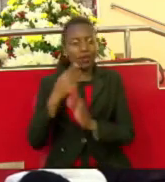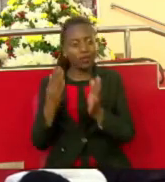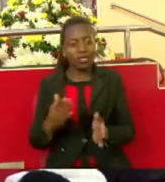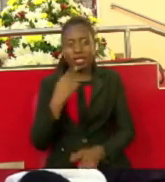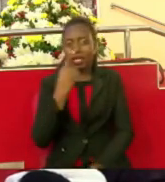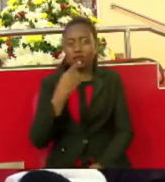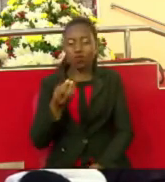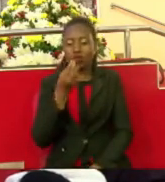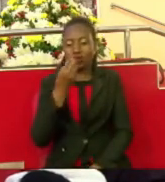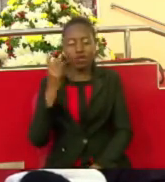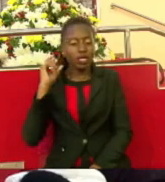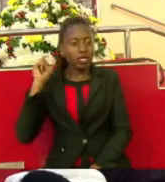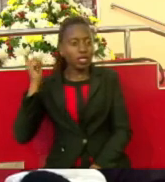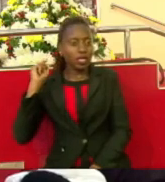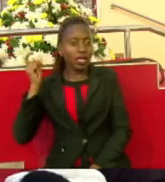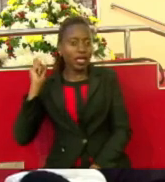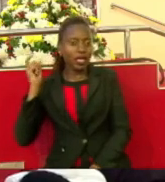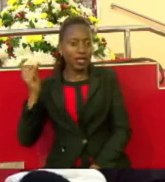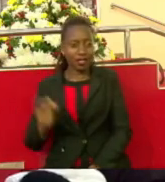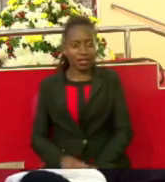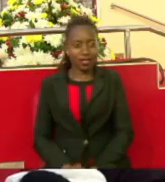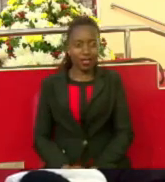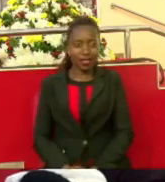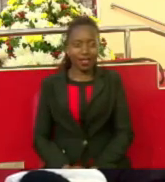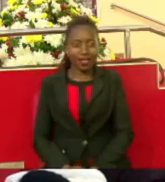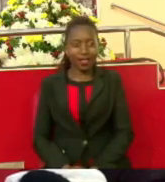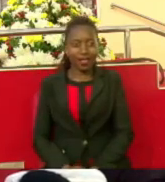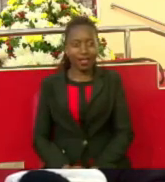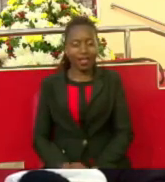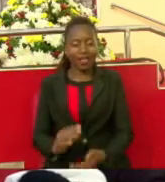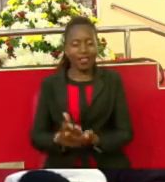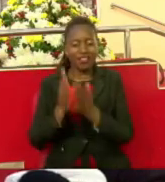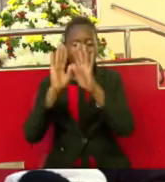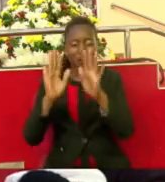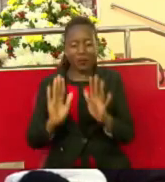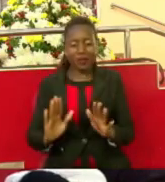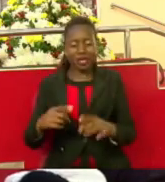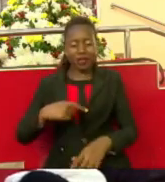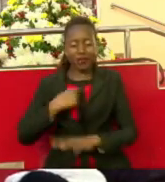eggs. And like maybe some important visitors, that chicken is chased and it is